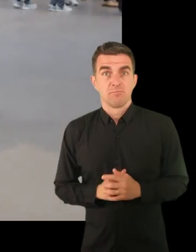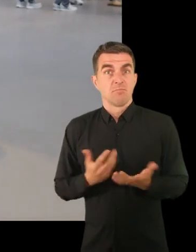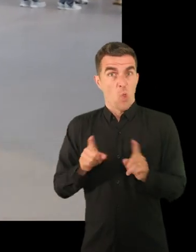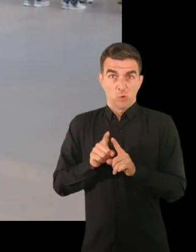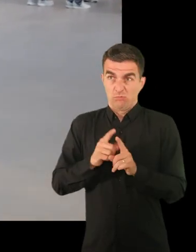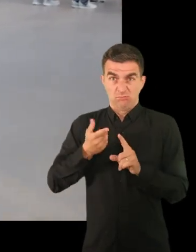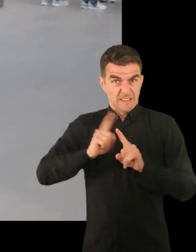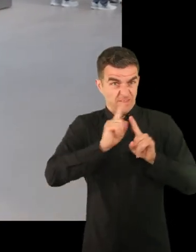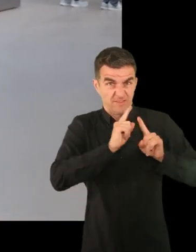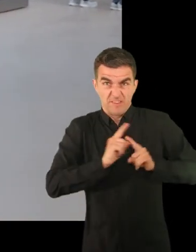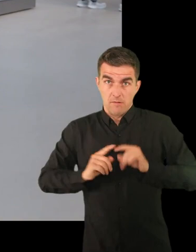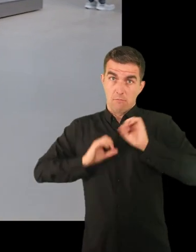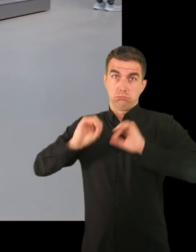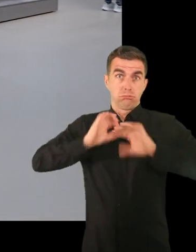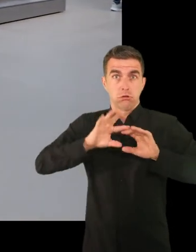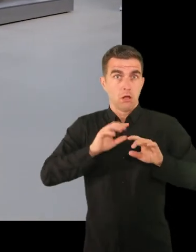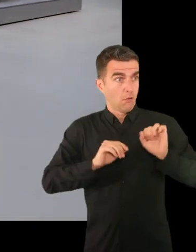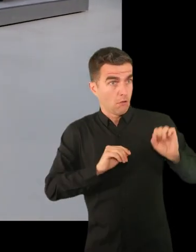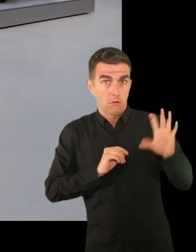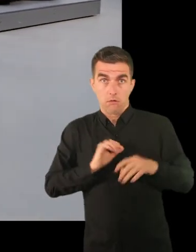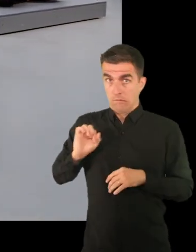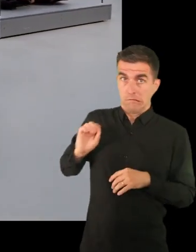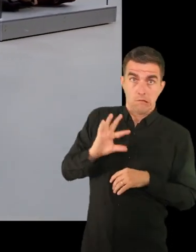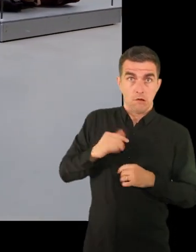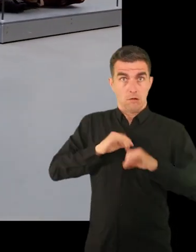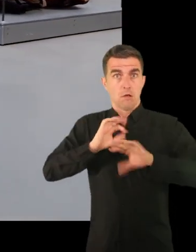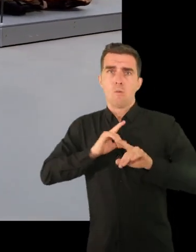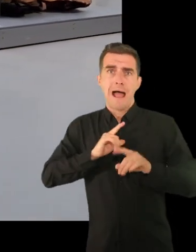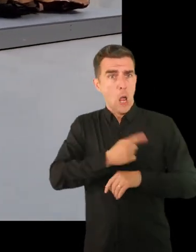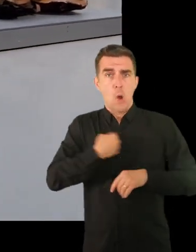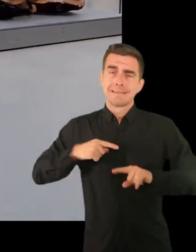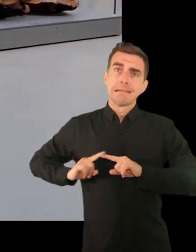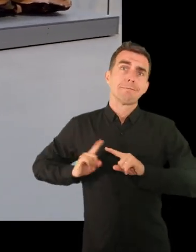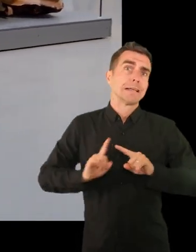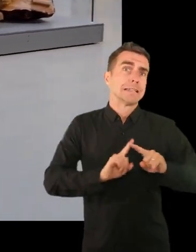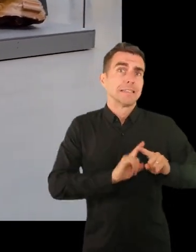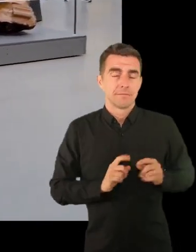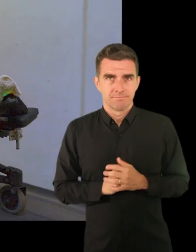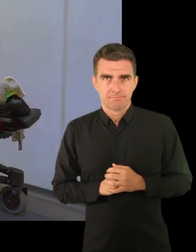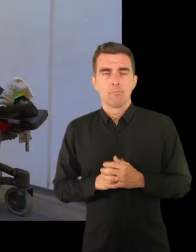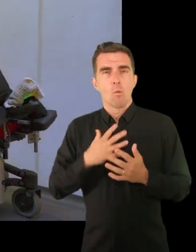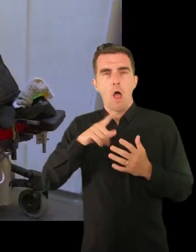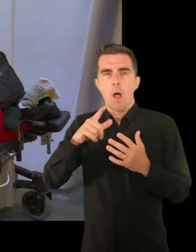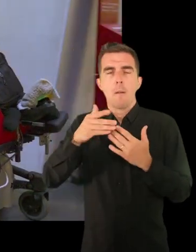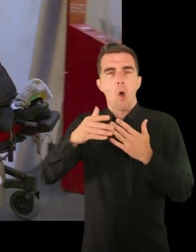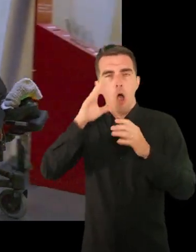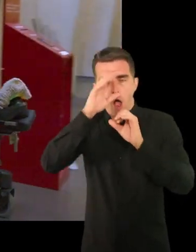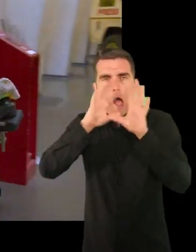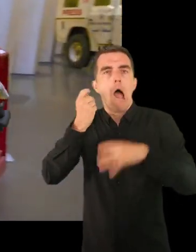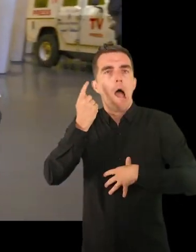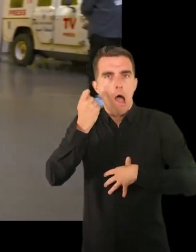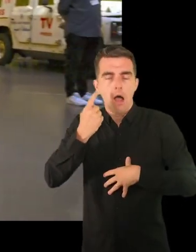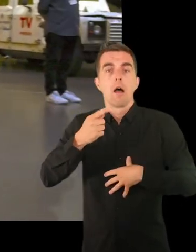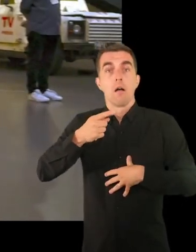also getting a variety of voices to the table because everyone's experiences is different from one another. Having that understanding, like if we